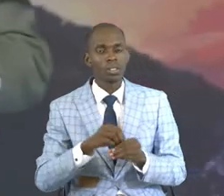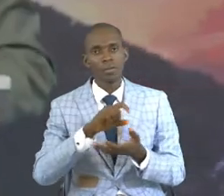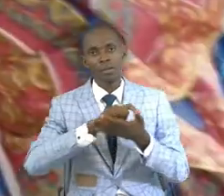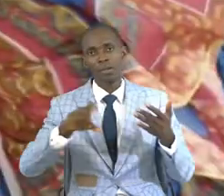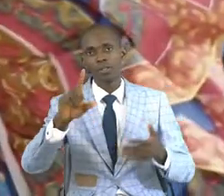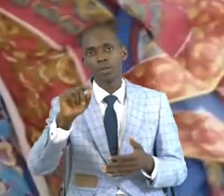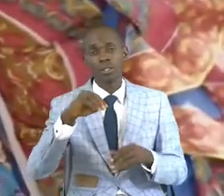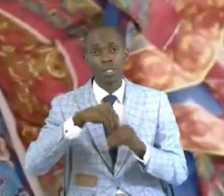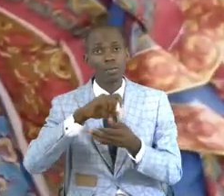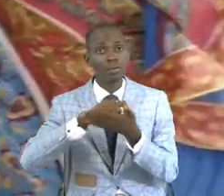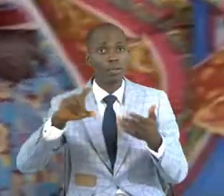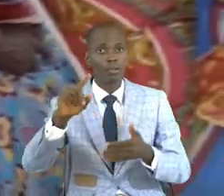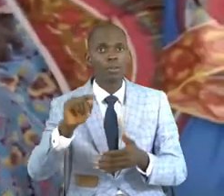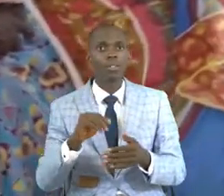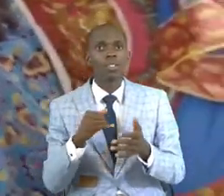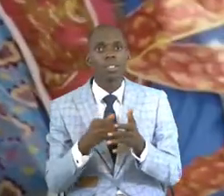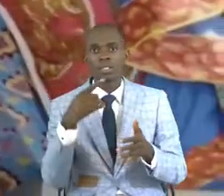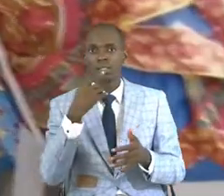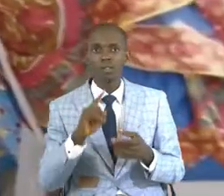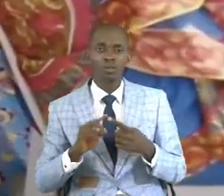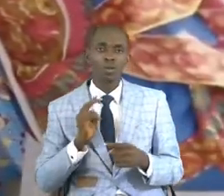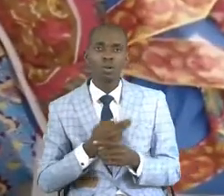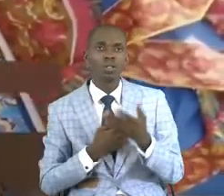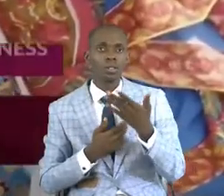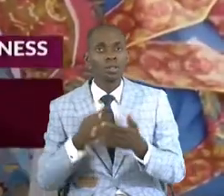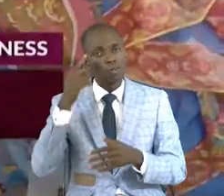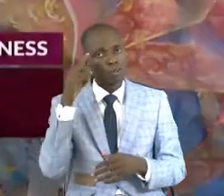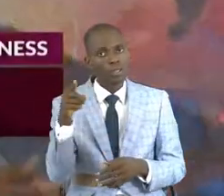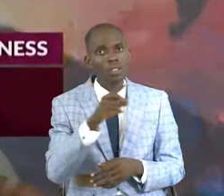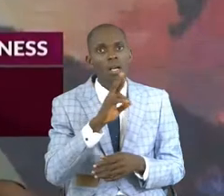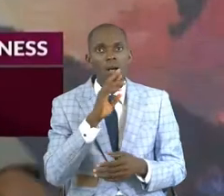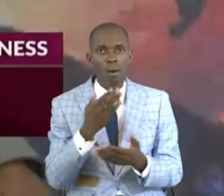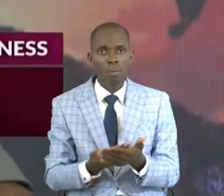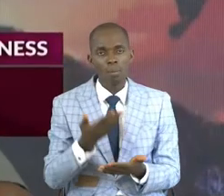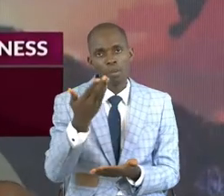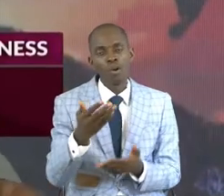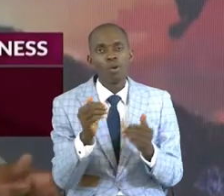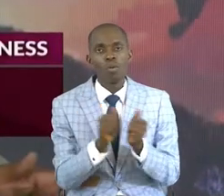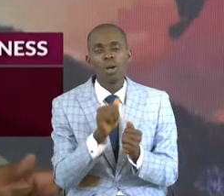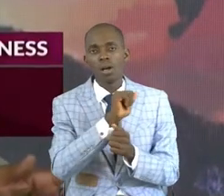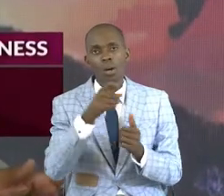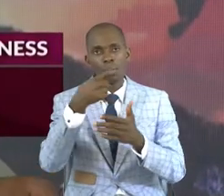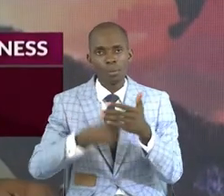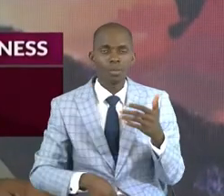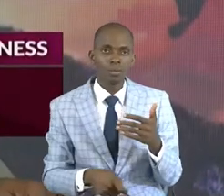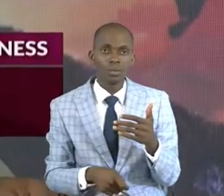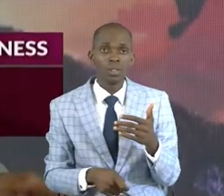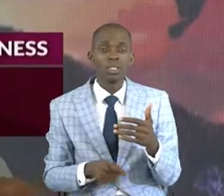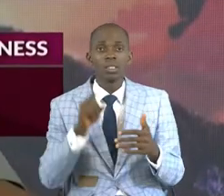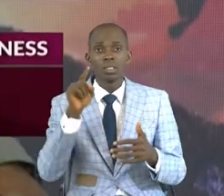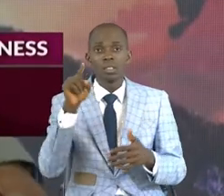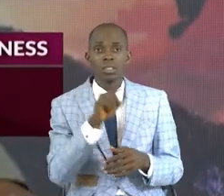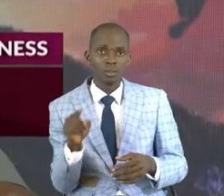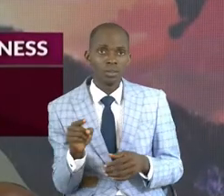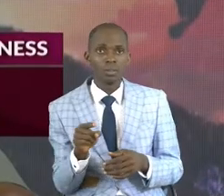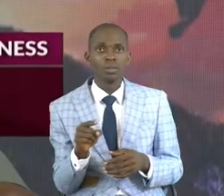verse 20, it tells us, for ye are bought with a price. Therefore, here is